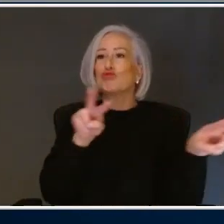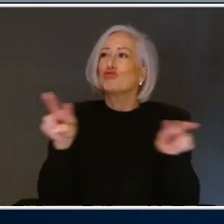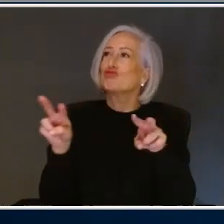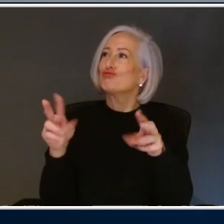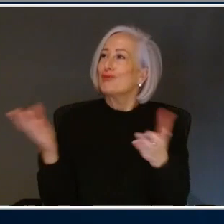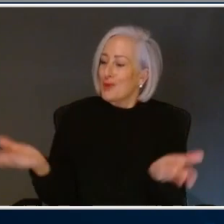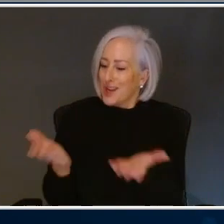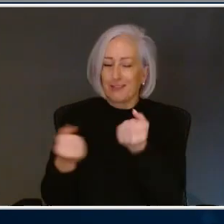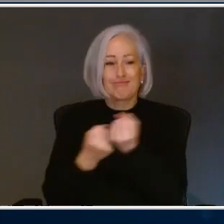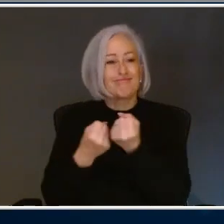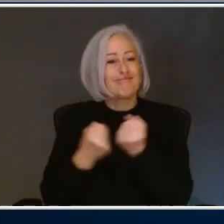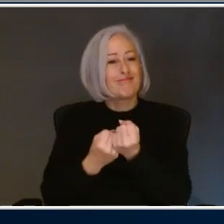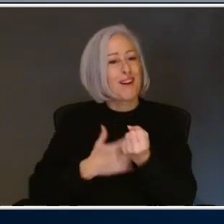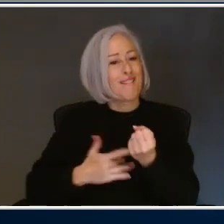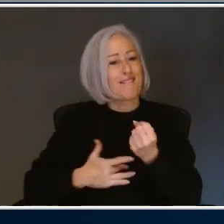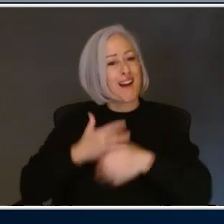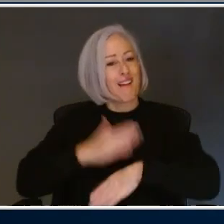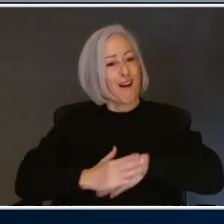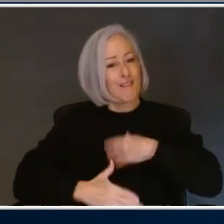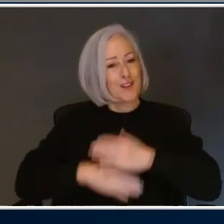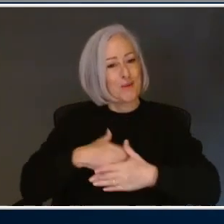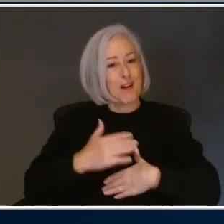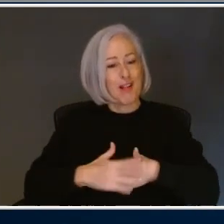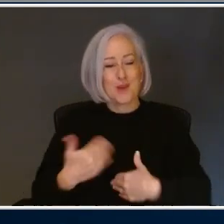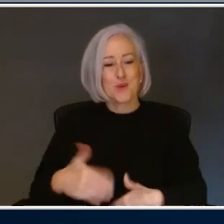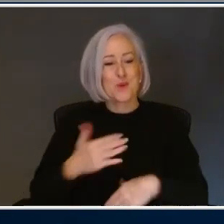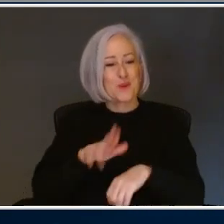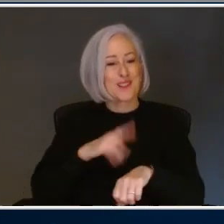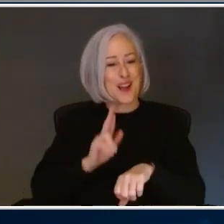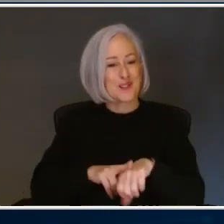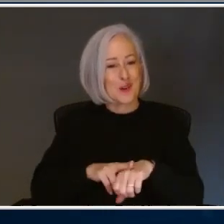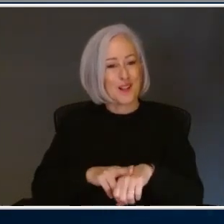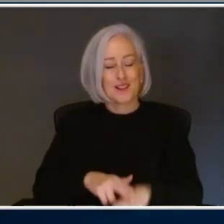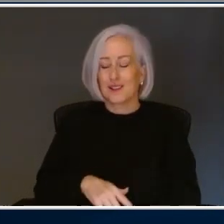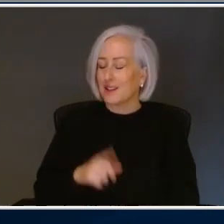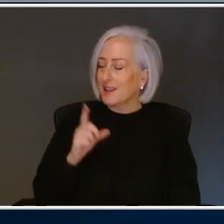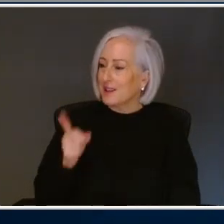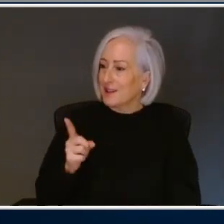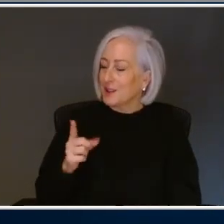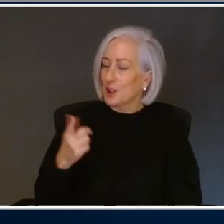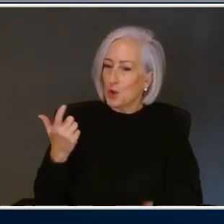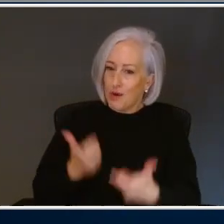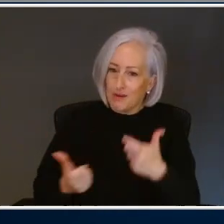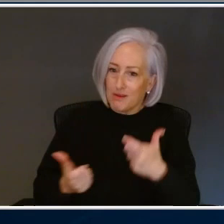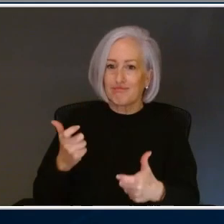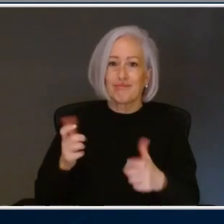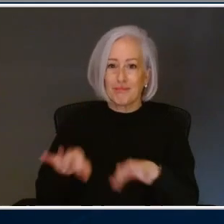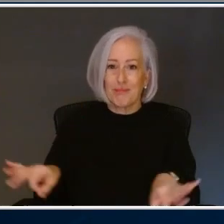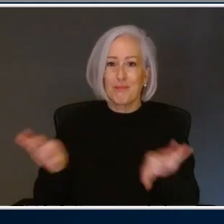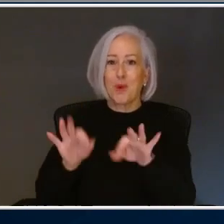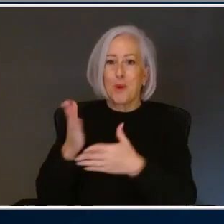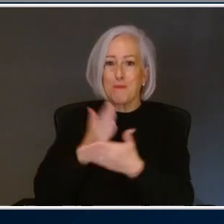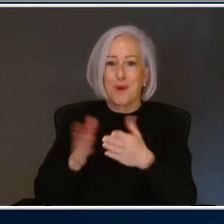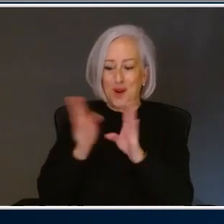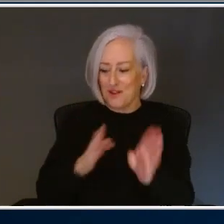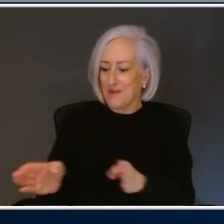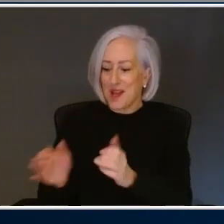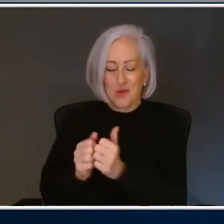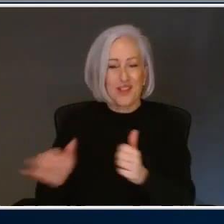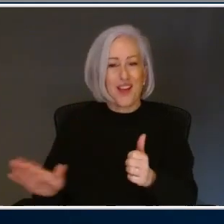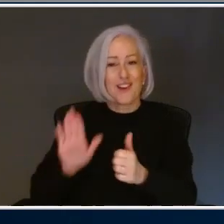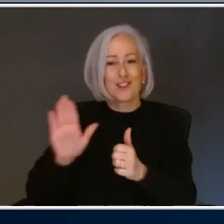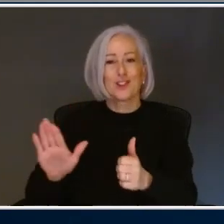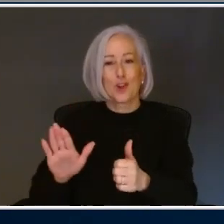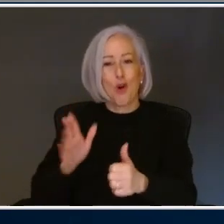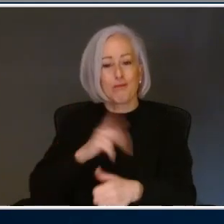that. Well, you were a big part of that plan. Without your calm demeanor, Dr. Ebersol wouldn't have been able to do and